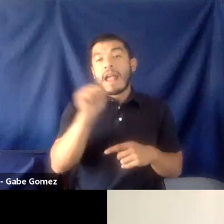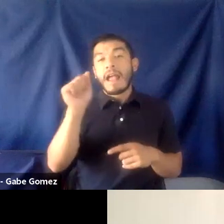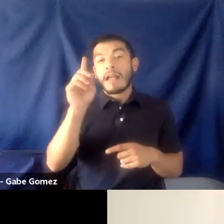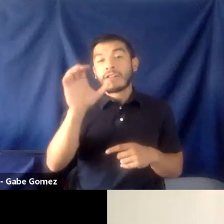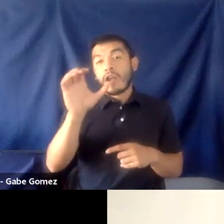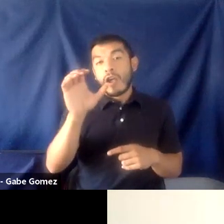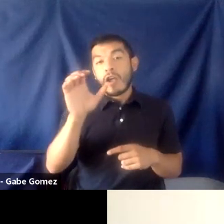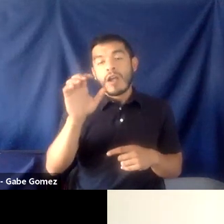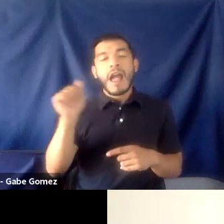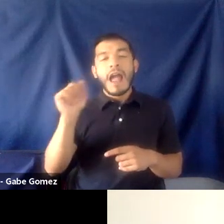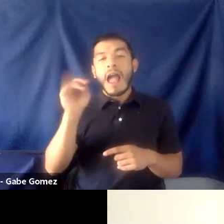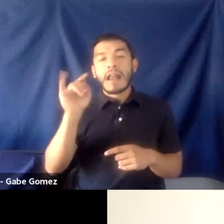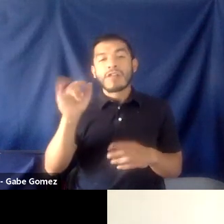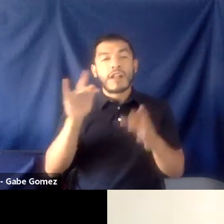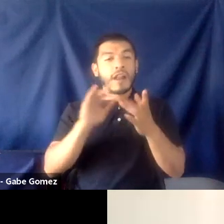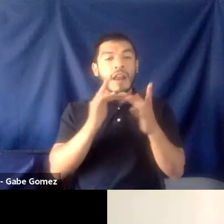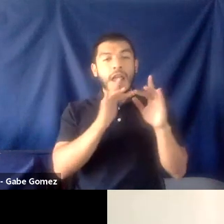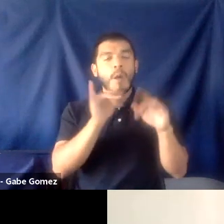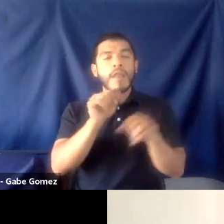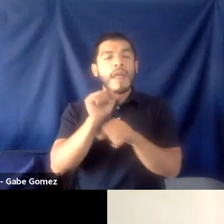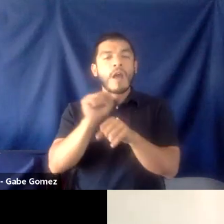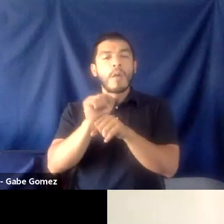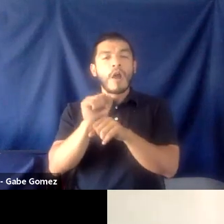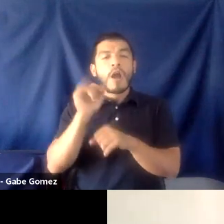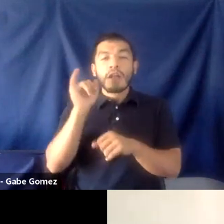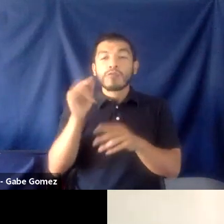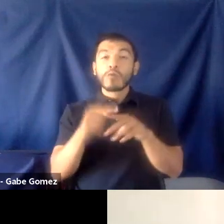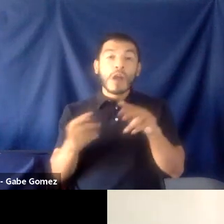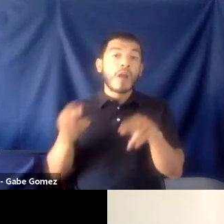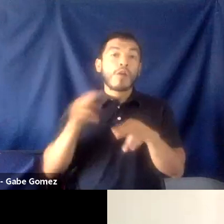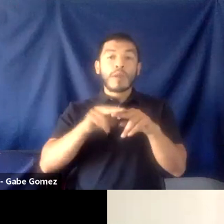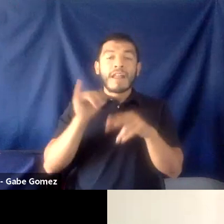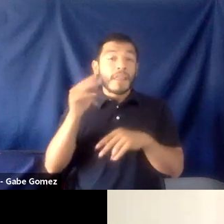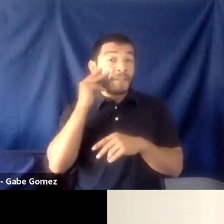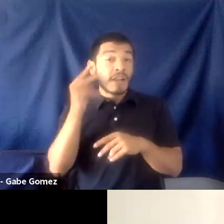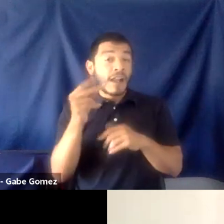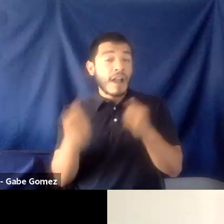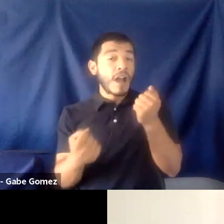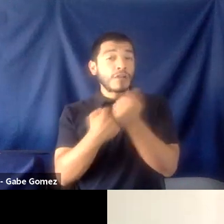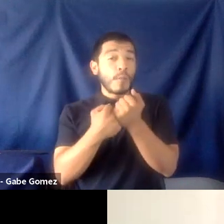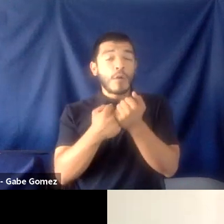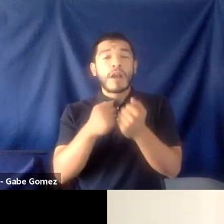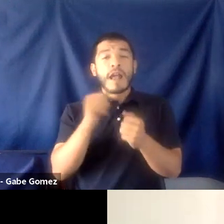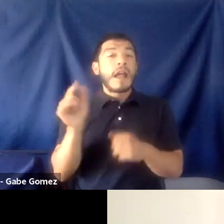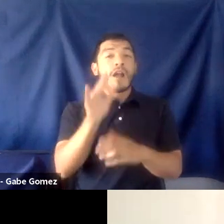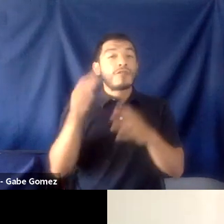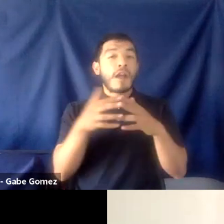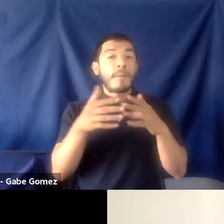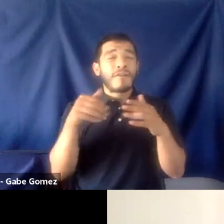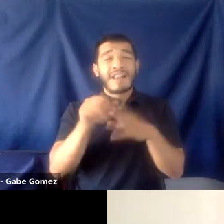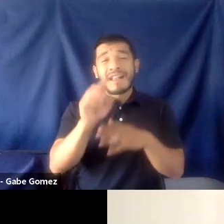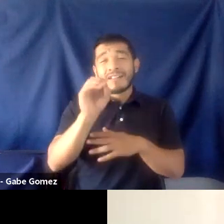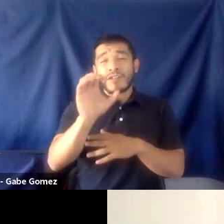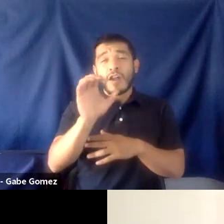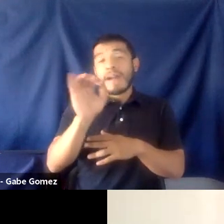a national network that works to increase the visibility and support Asian Americans in the doc field? And I hope